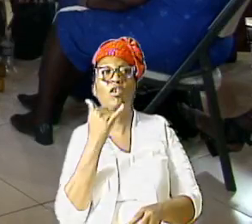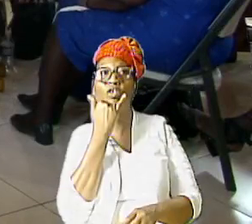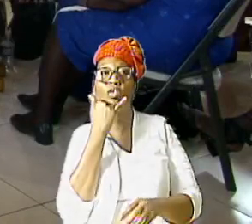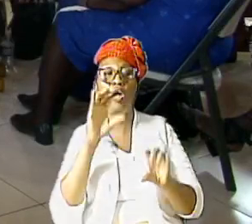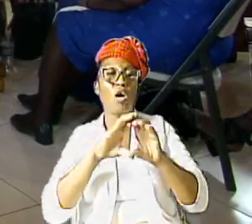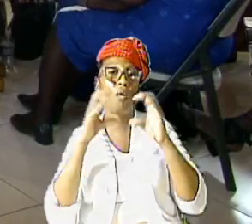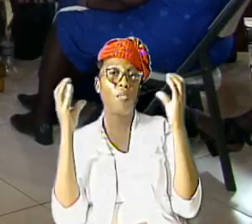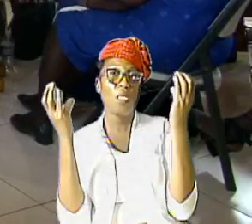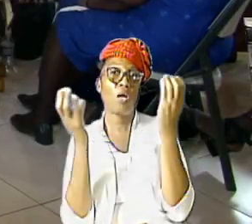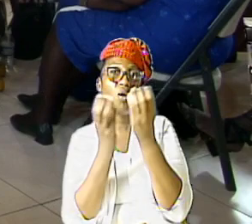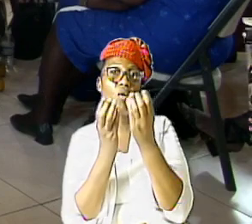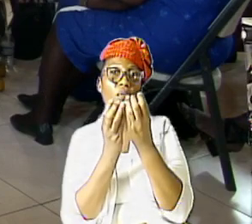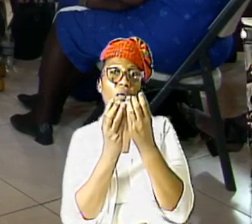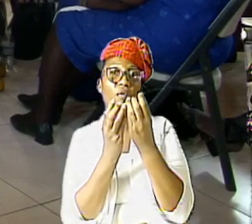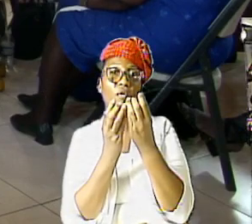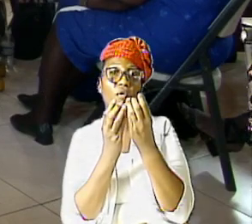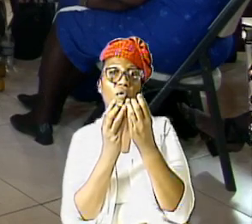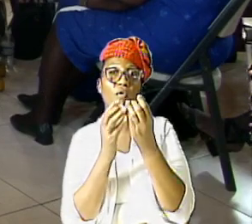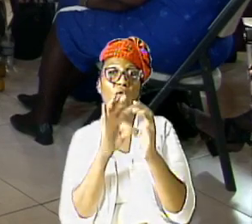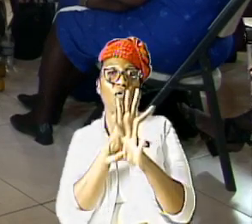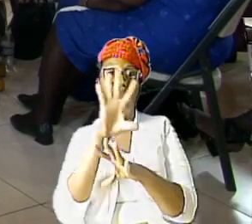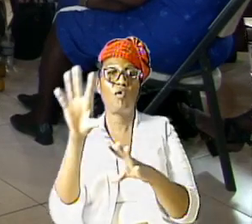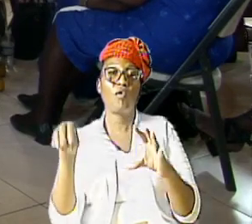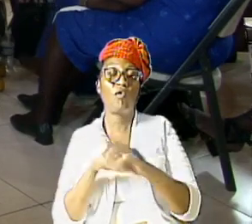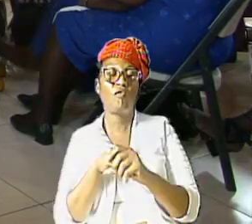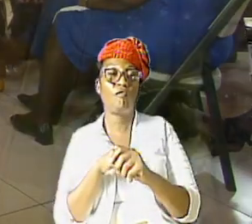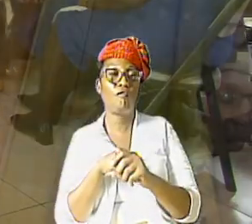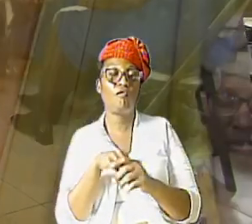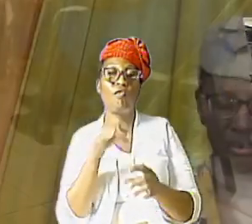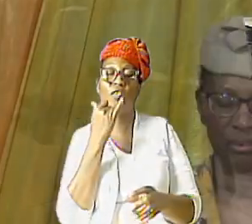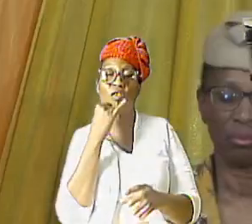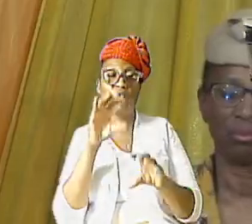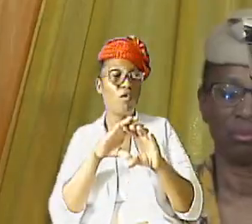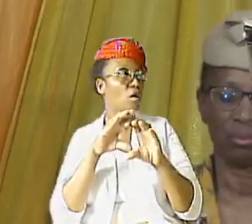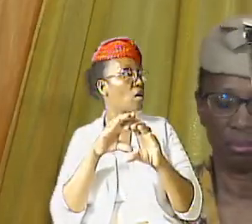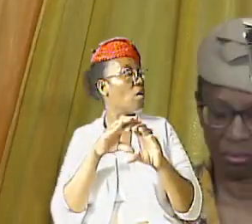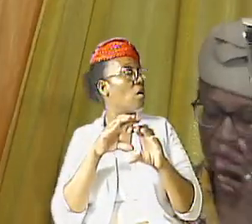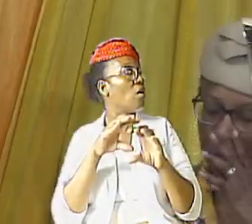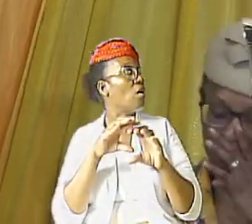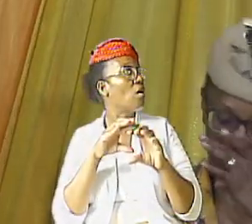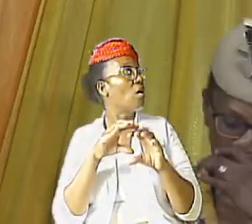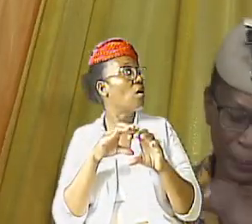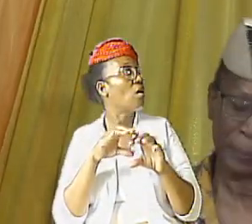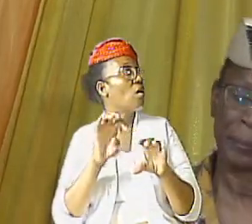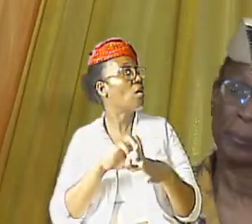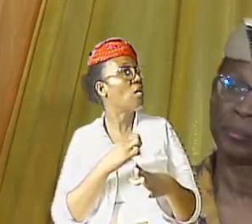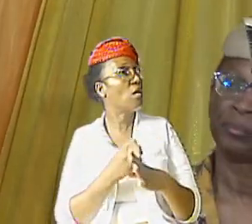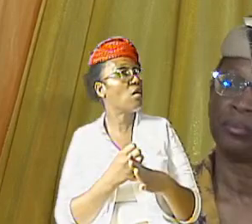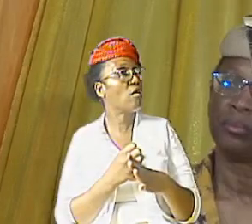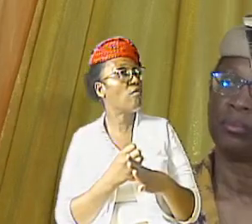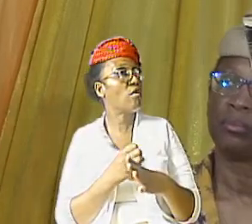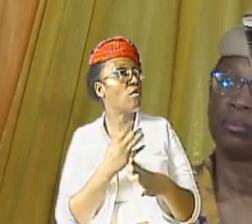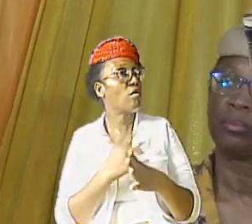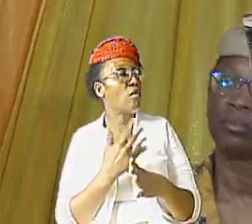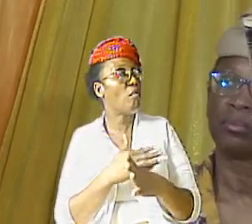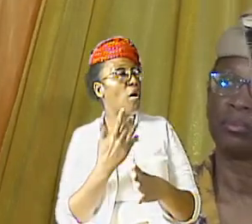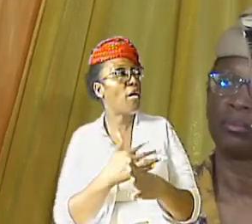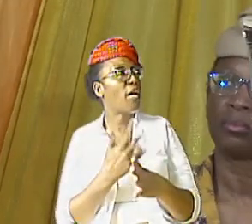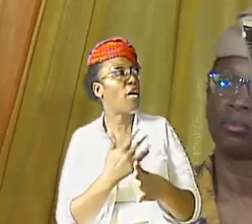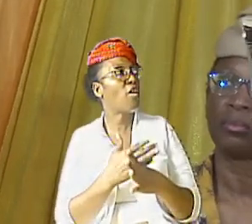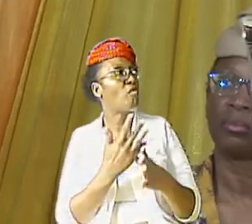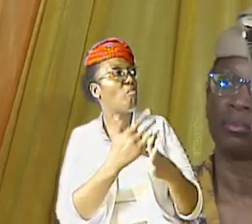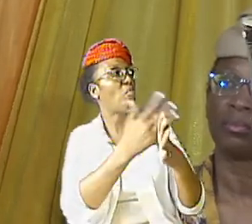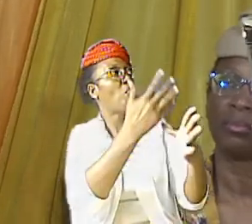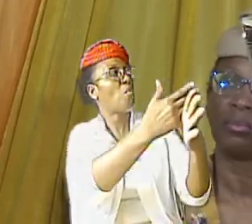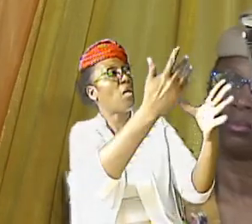while I'm not at church, something then I'm like a bother me. Like me, I say, no, brother, I know you this brethren. And then even in the same company, while they might influence you a